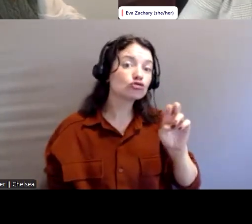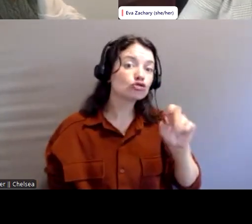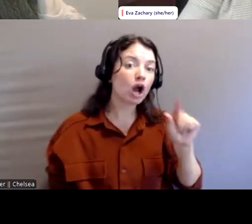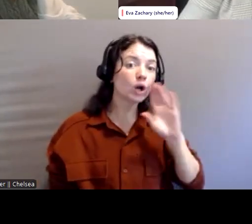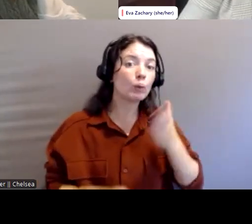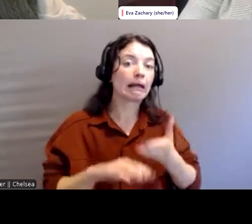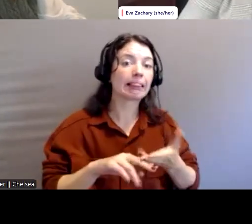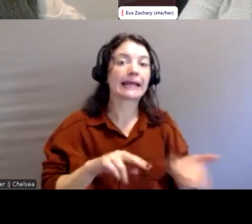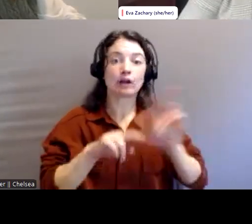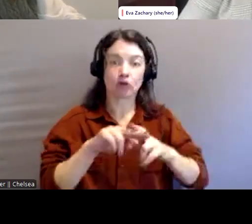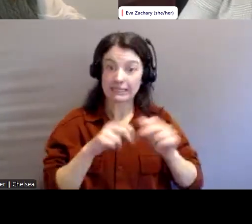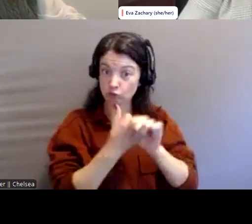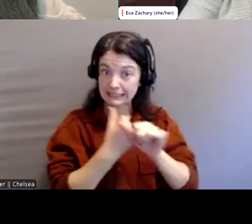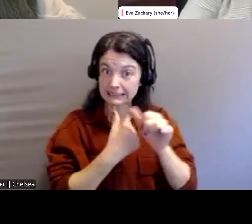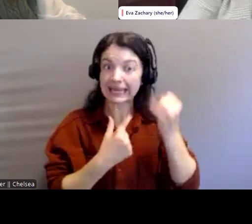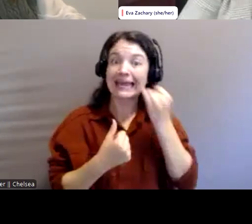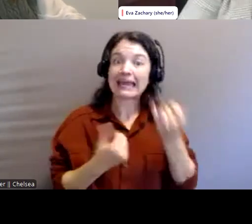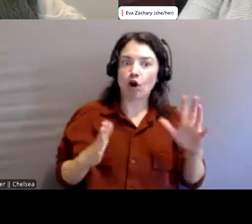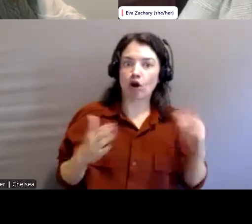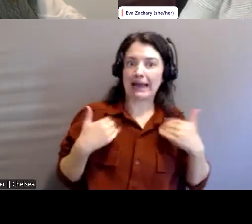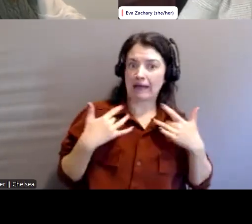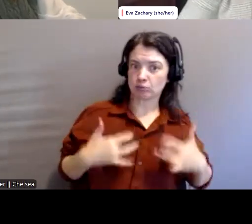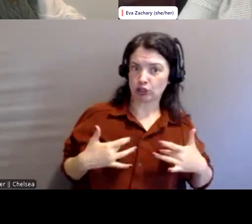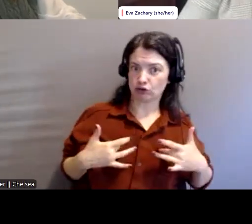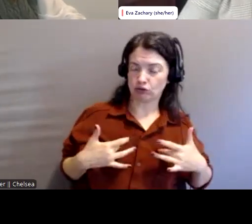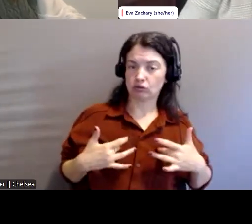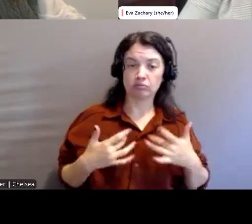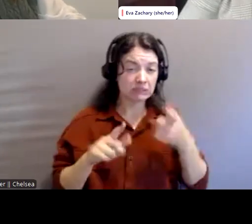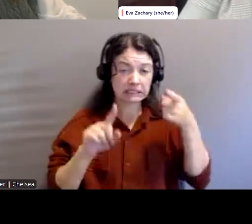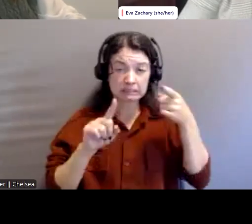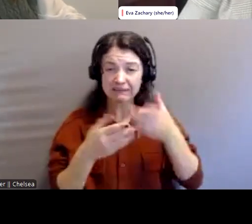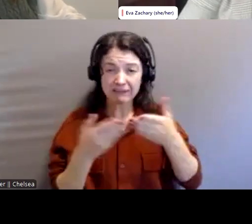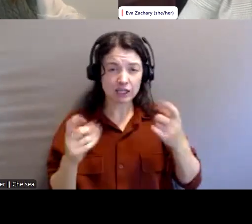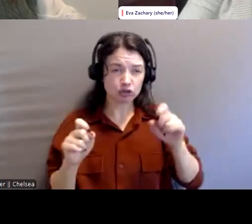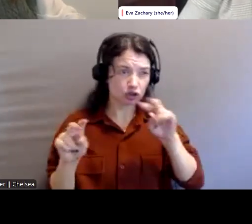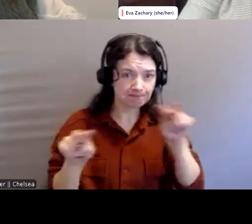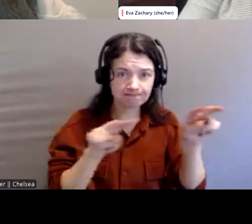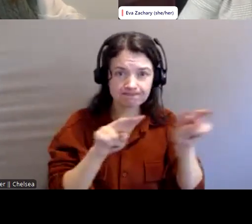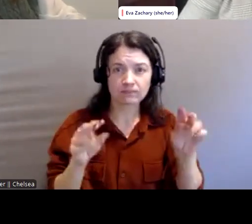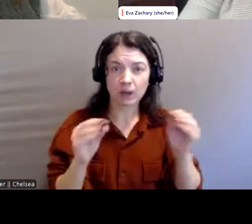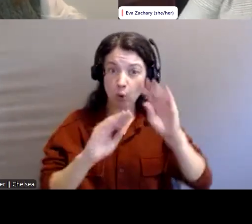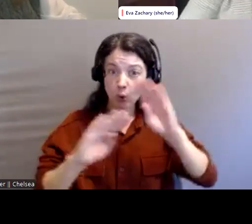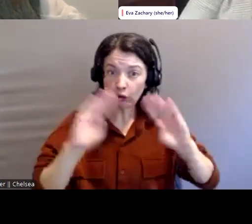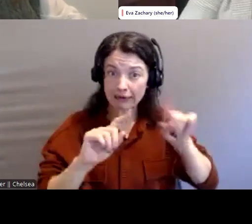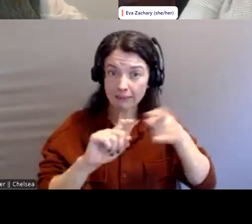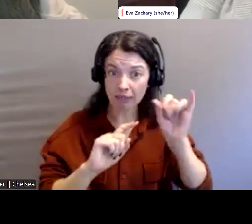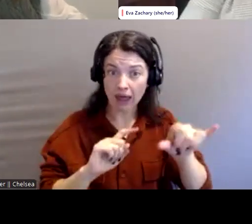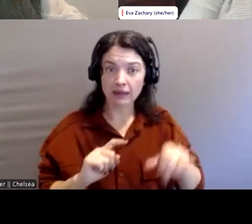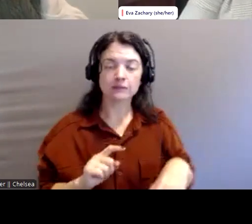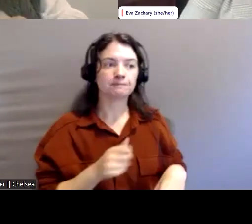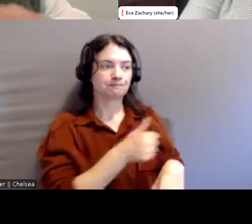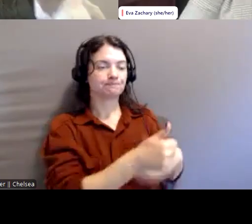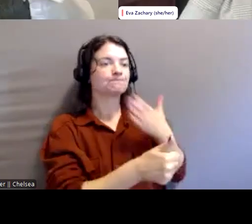they have depression? Is there anything, are there any particular things that people need to be most worried about or more worried about? That's an excellent